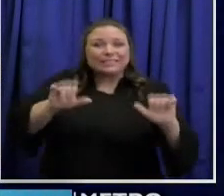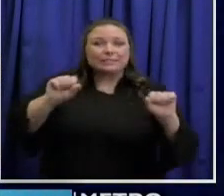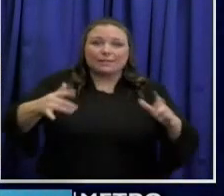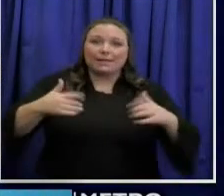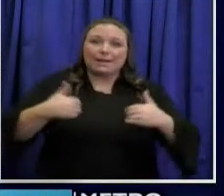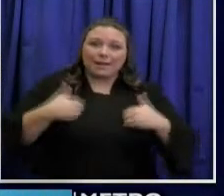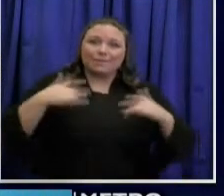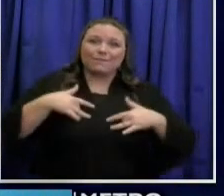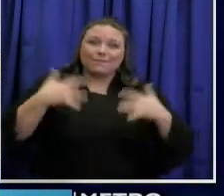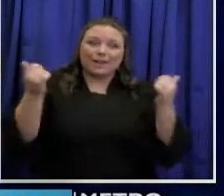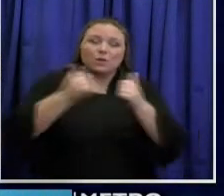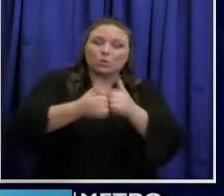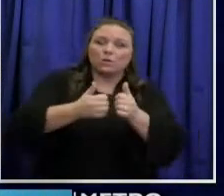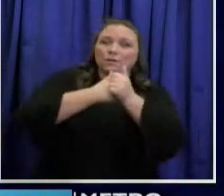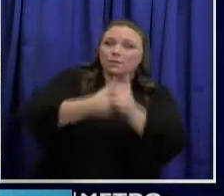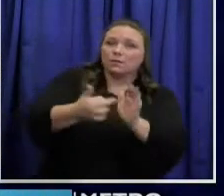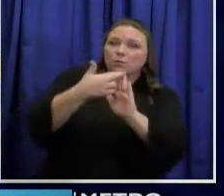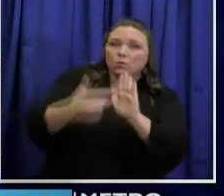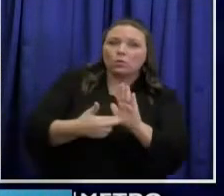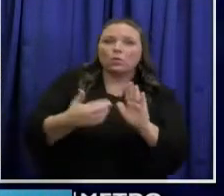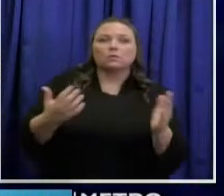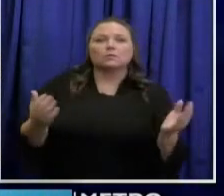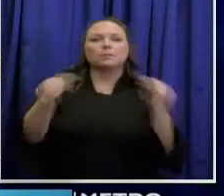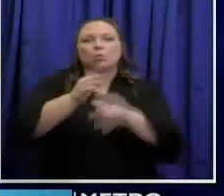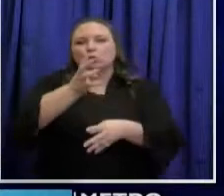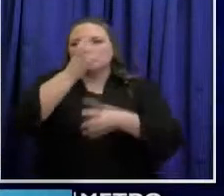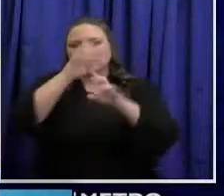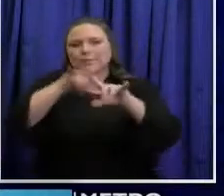events with these guidelines and be more strict.